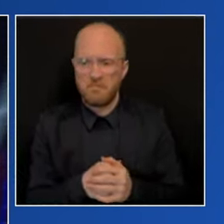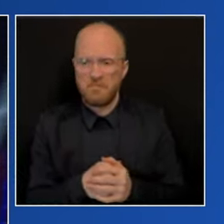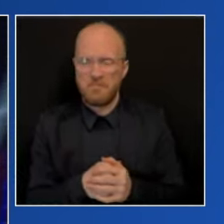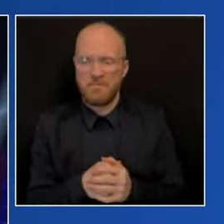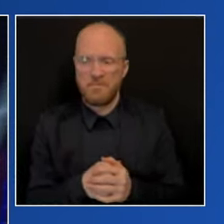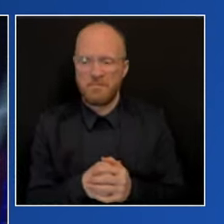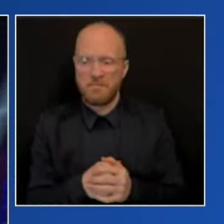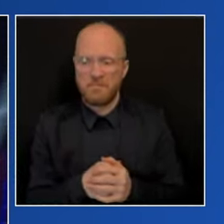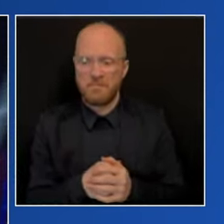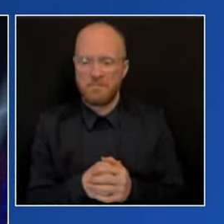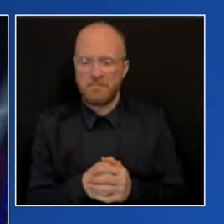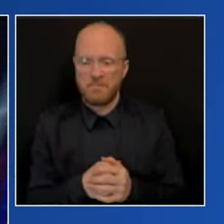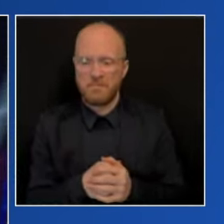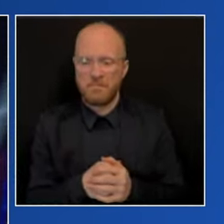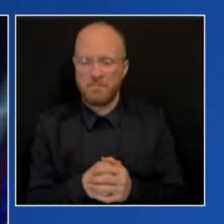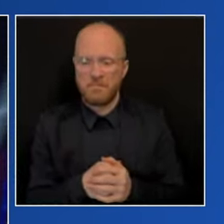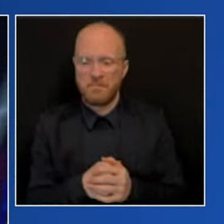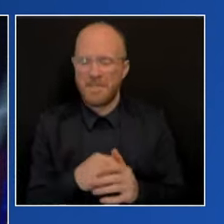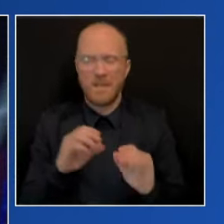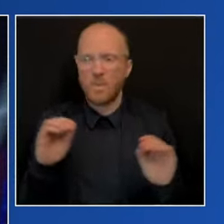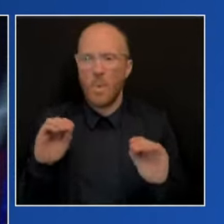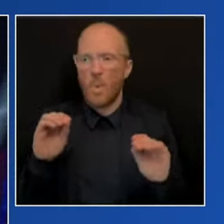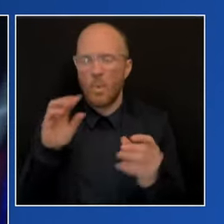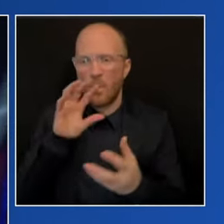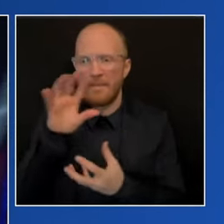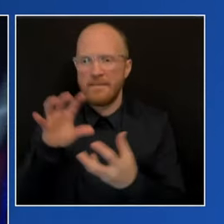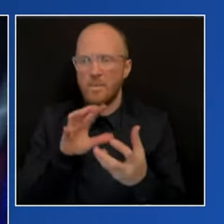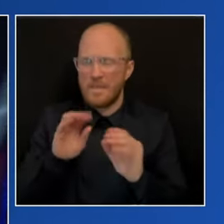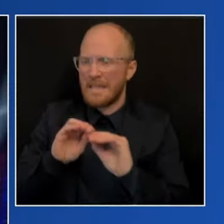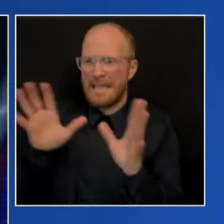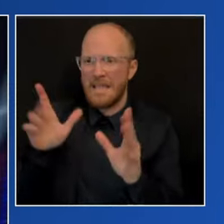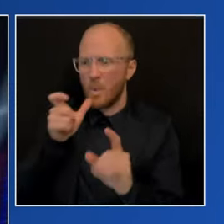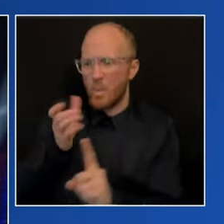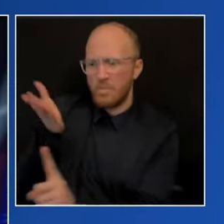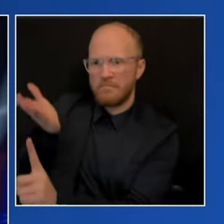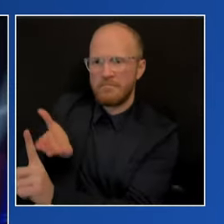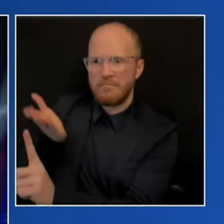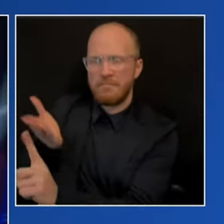There's no confusion about who Trump is, what he intends to do.